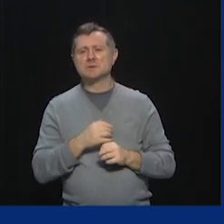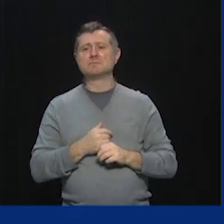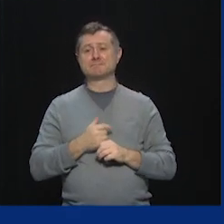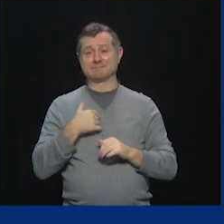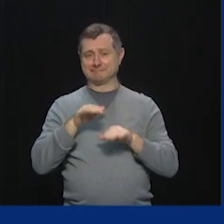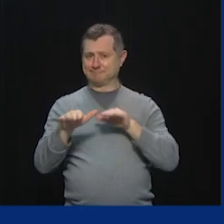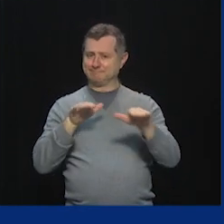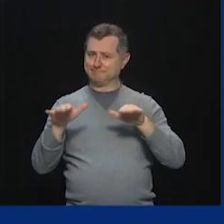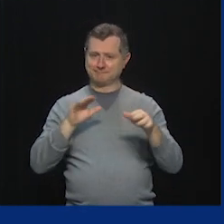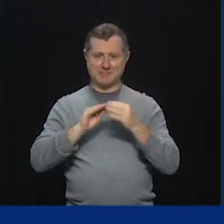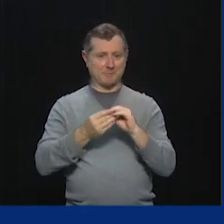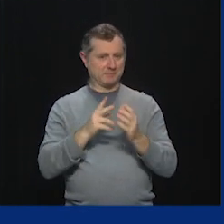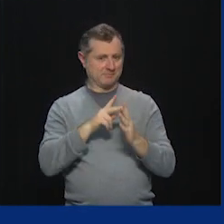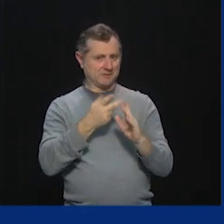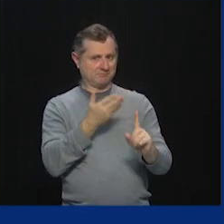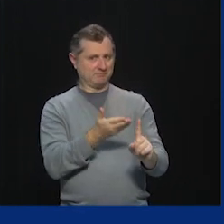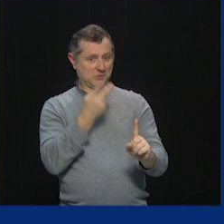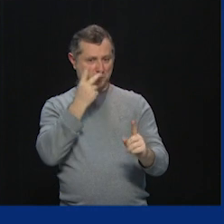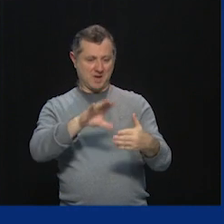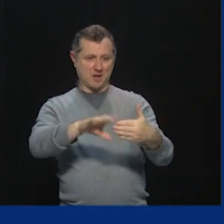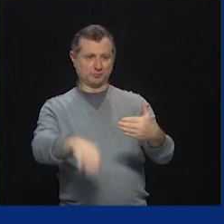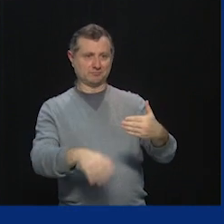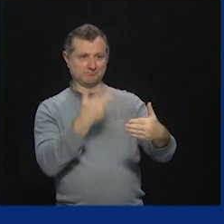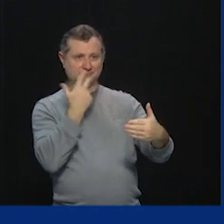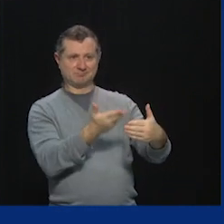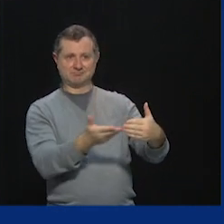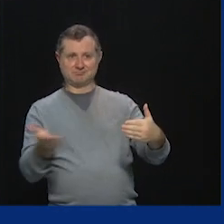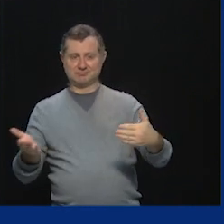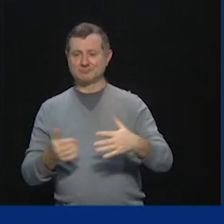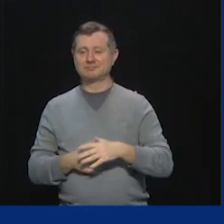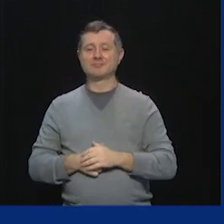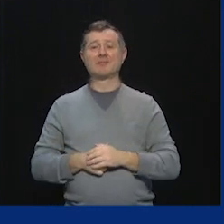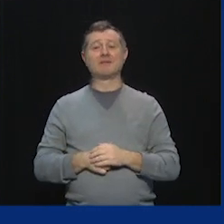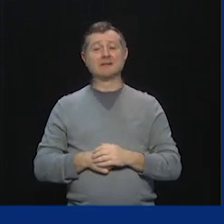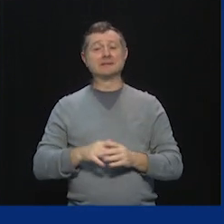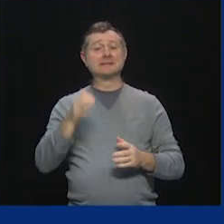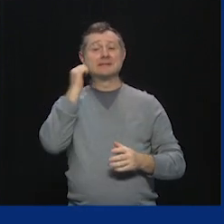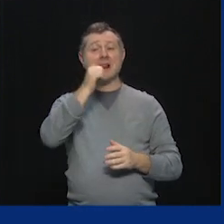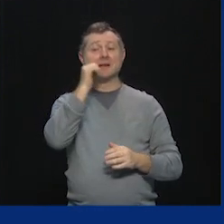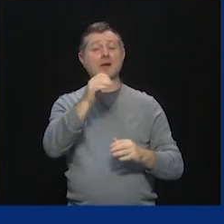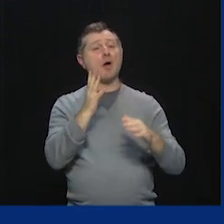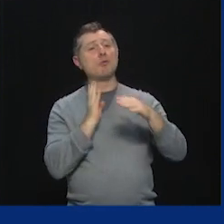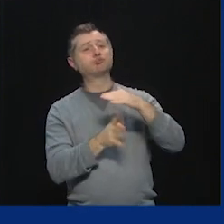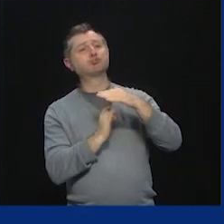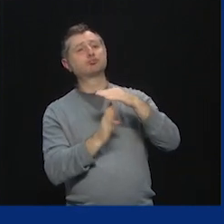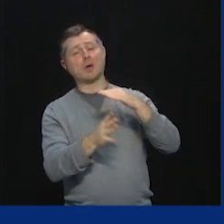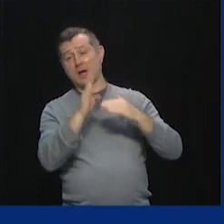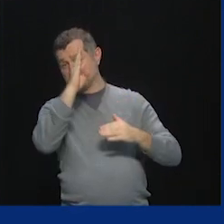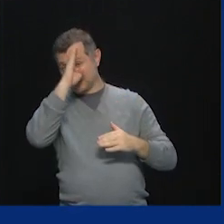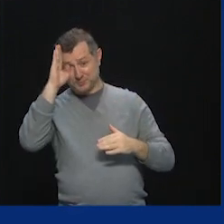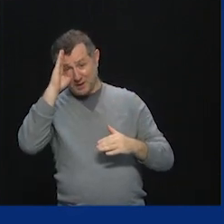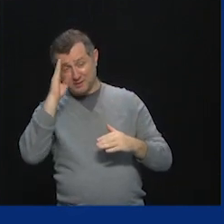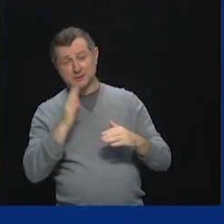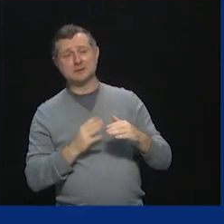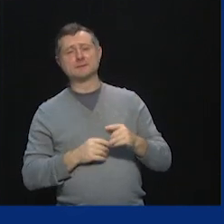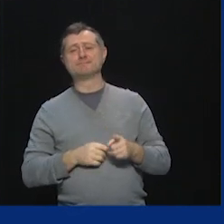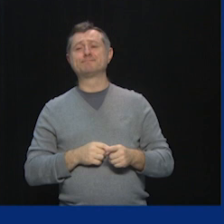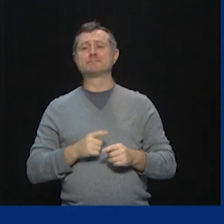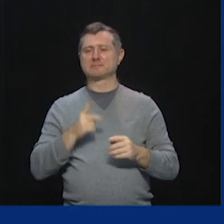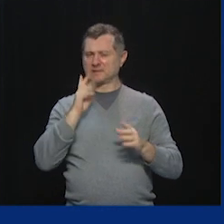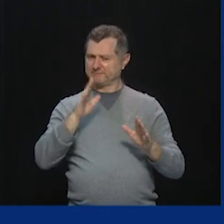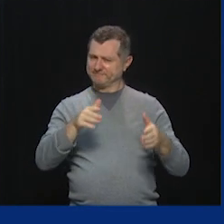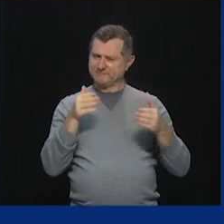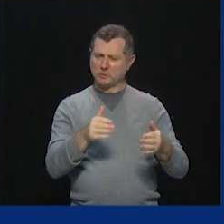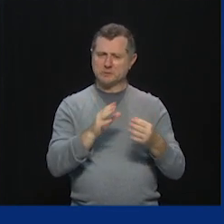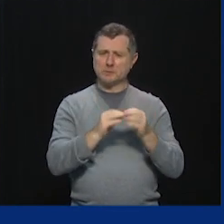means. Daily hospitalizations, this is what we look at closer than anything, because the question is, do we have the capacity